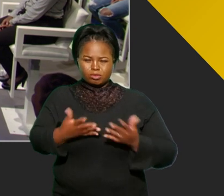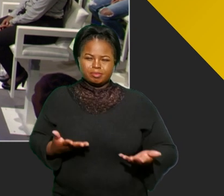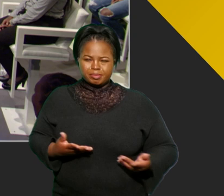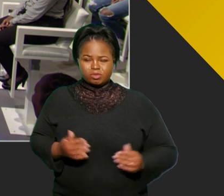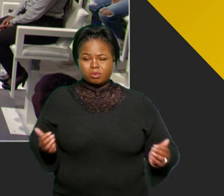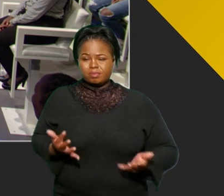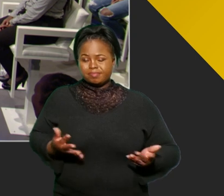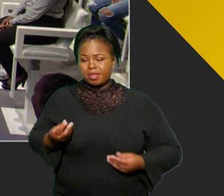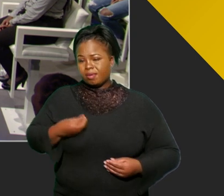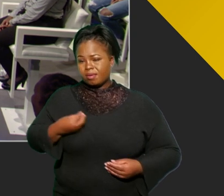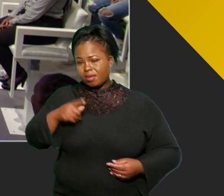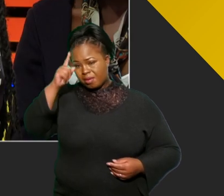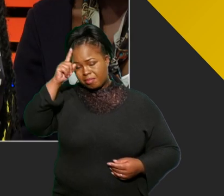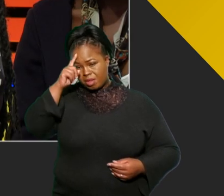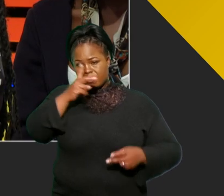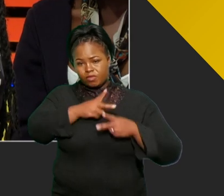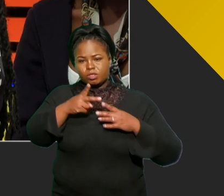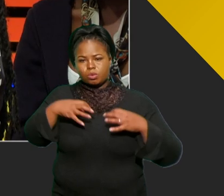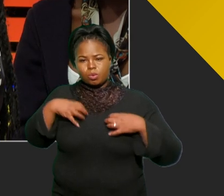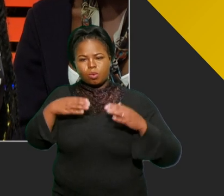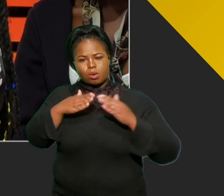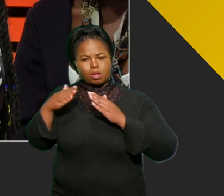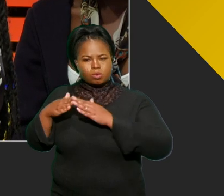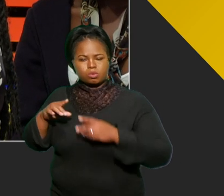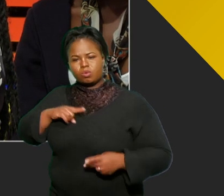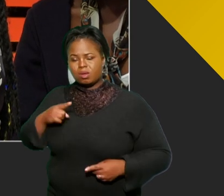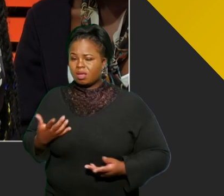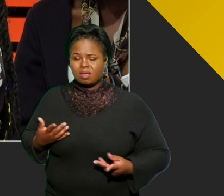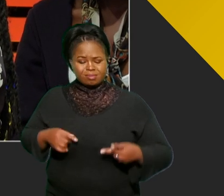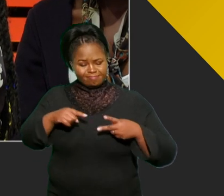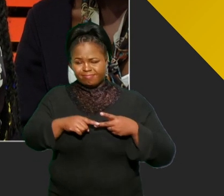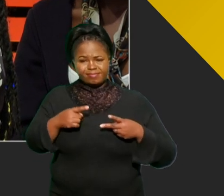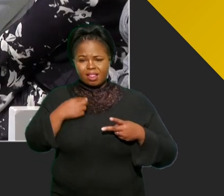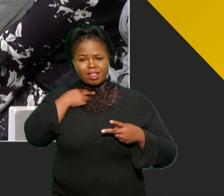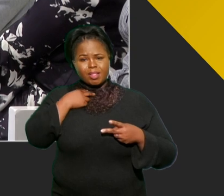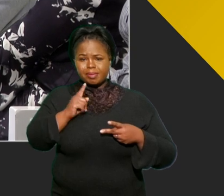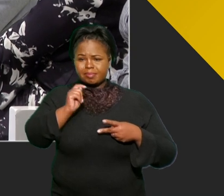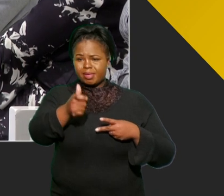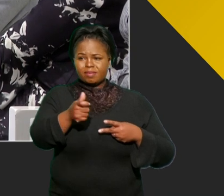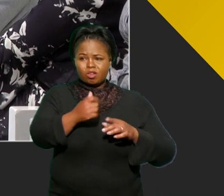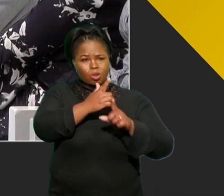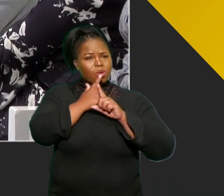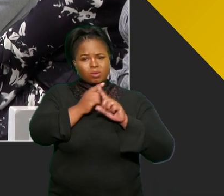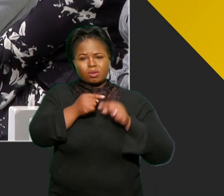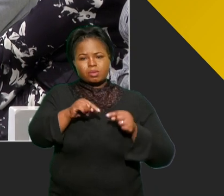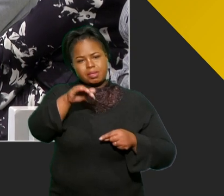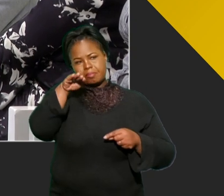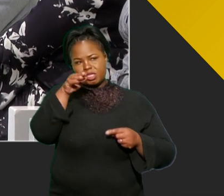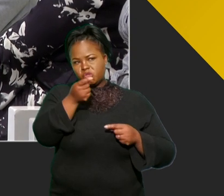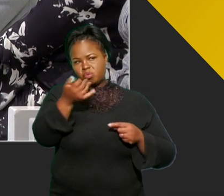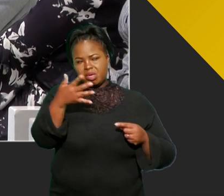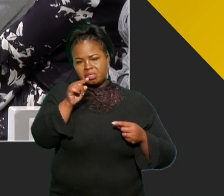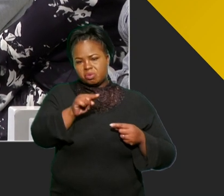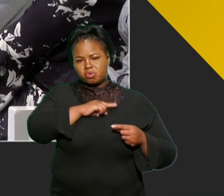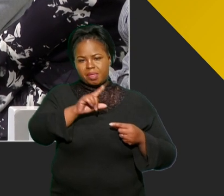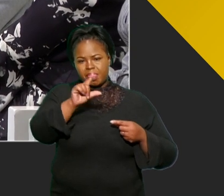we encourage young black professionals to own property when, one, they actually cannot afford to get a loan? The banks are saying they can't get the loan